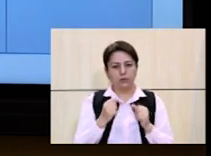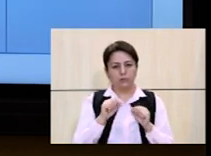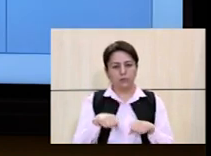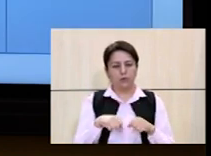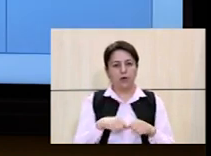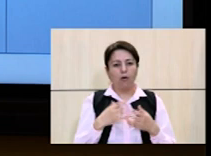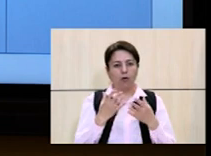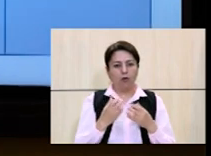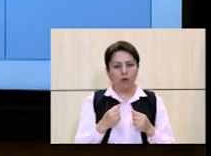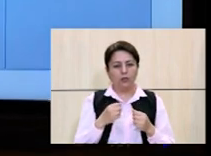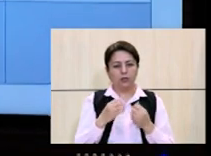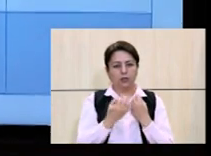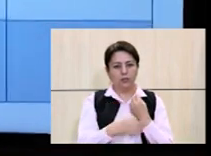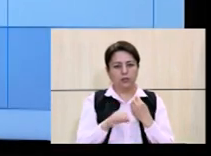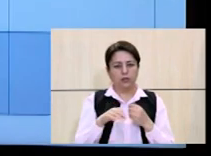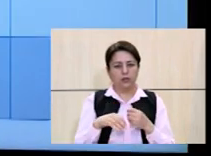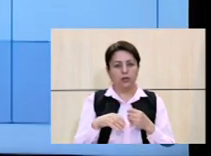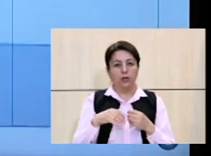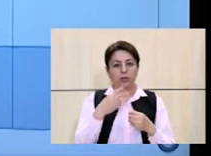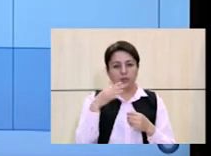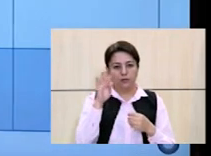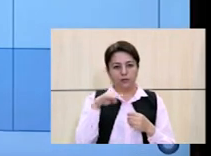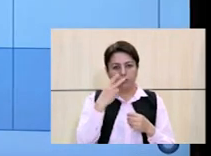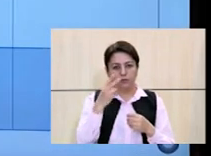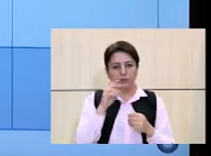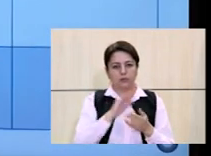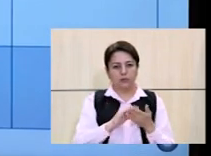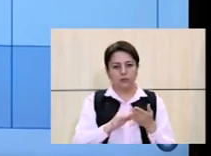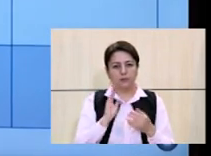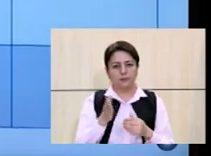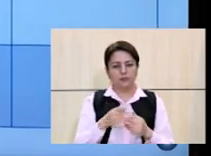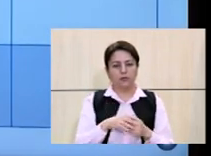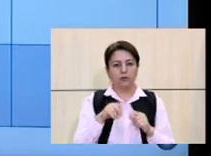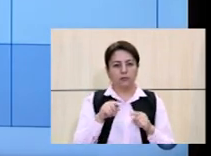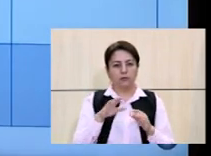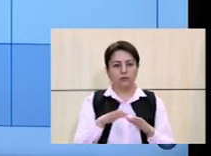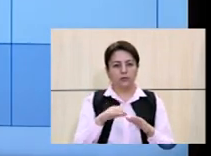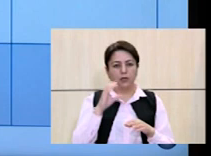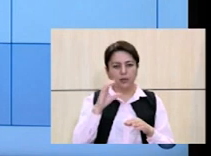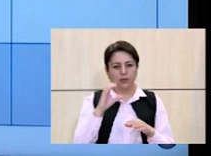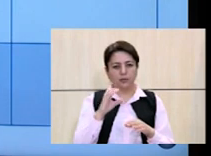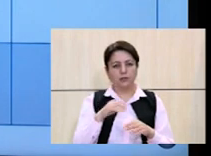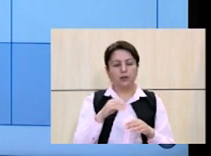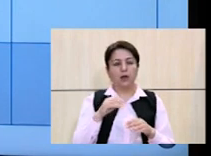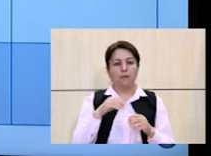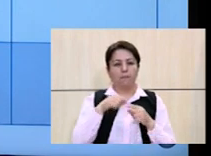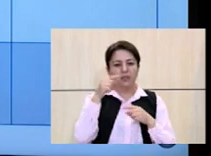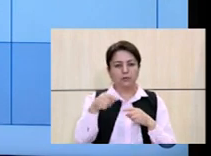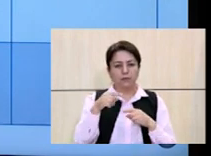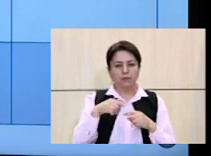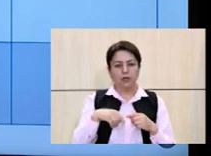Va olingan natijalarni quyidagi jadval ko'rinishida yozamiz. Bu yerda S, ya'ni masofa,